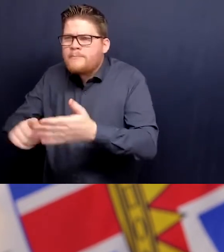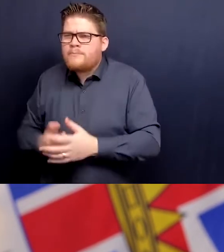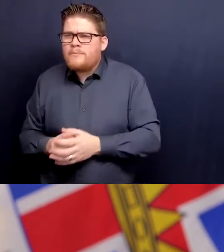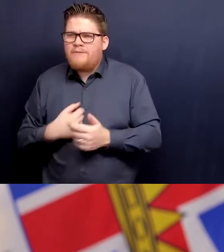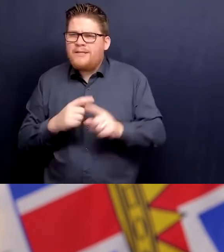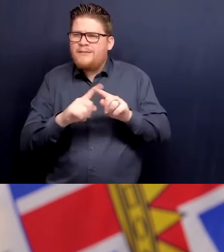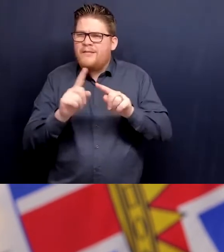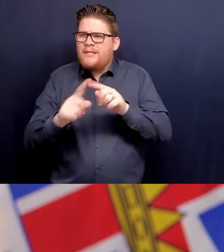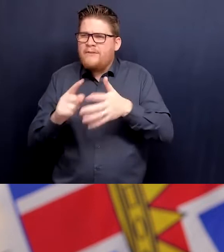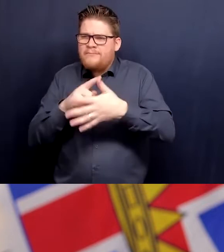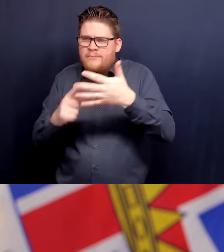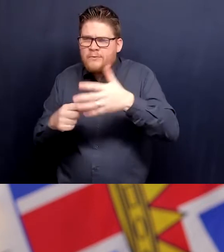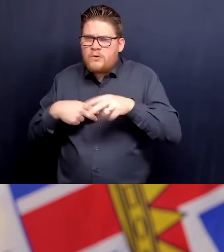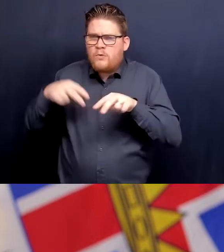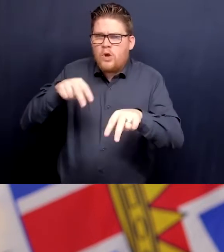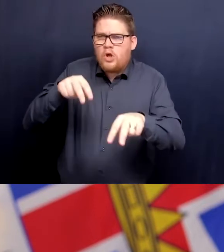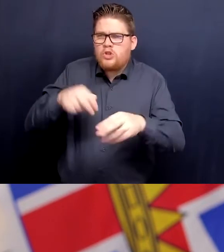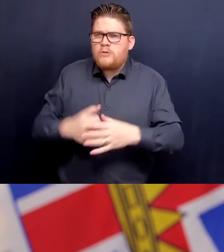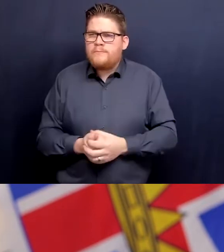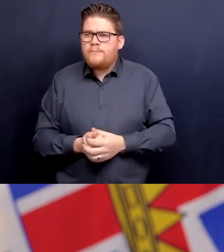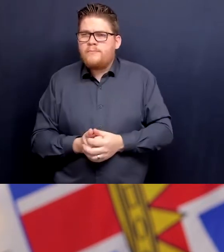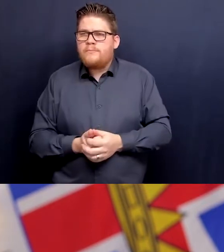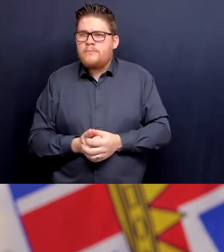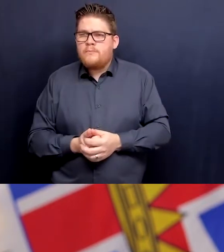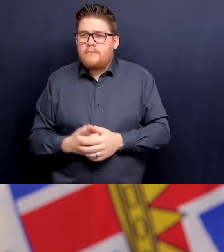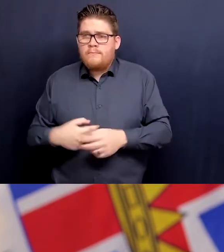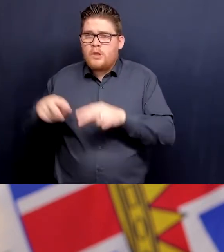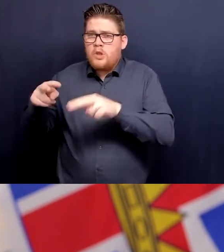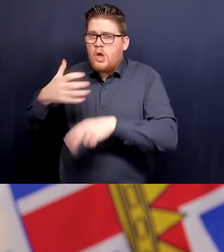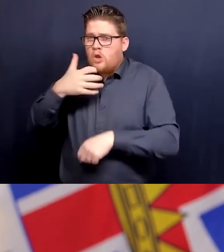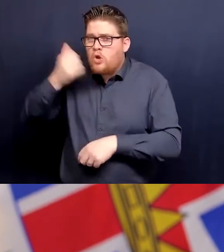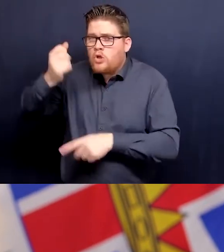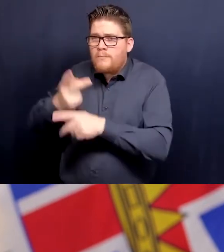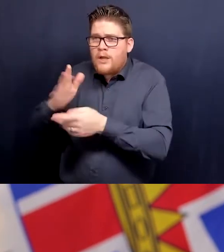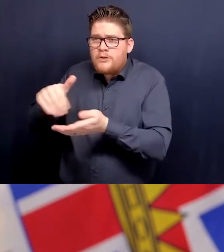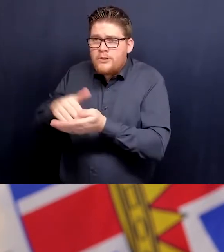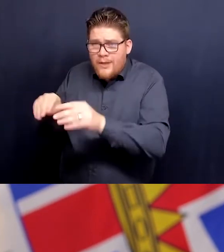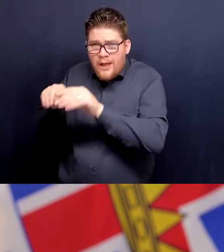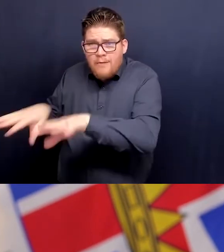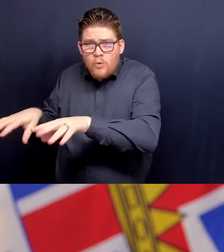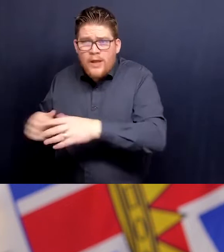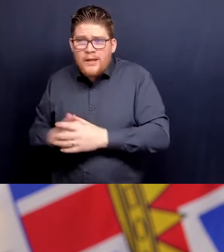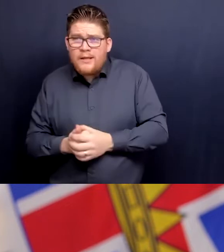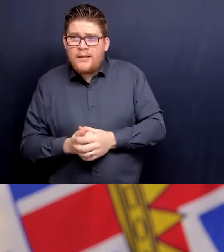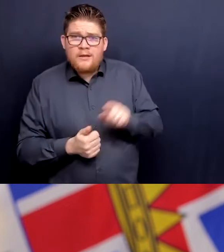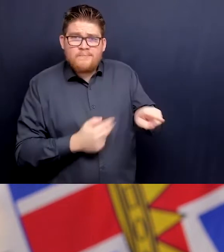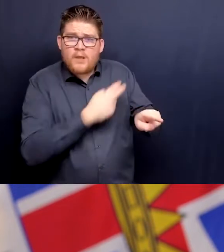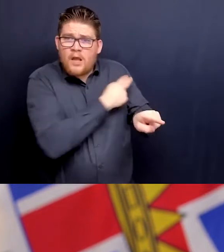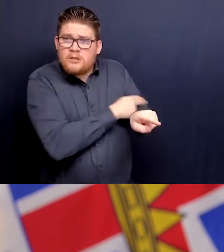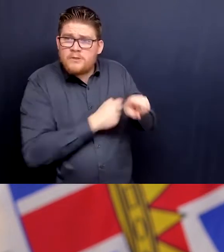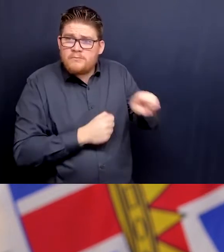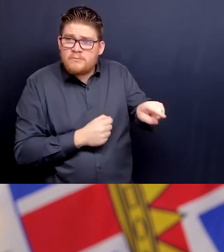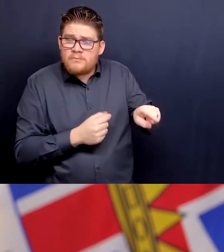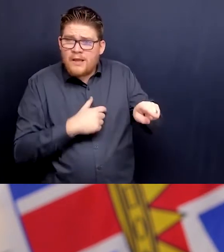look at outbreaks in long-term care. We look at what's happening in our hospitals. We have testing programs for workers in certain situations that